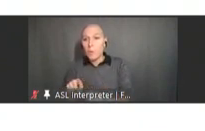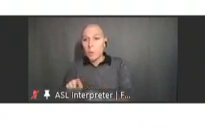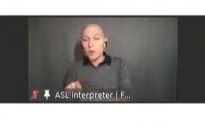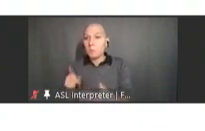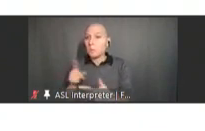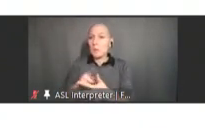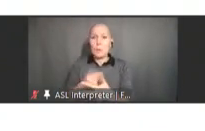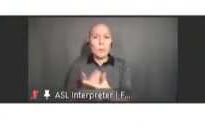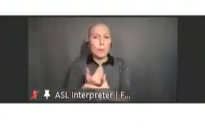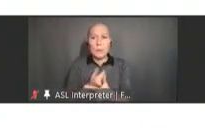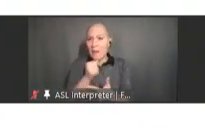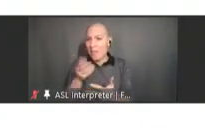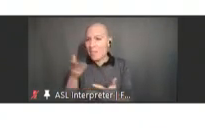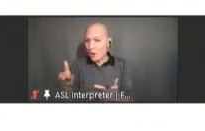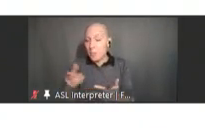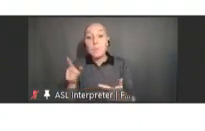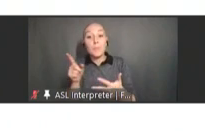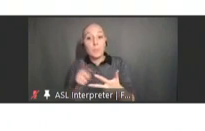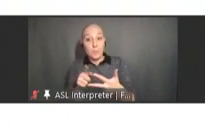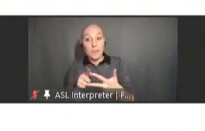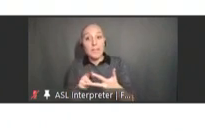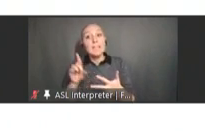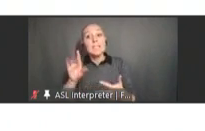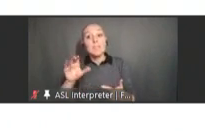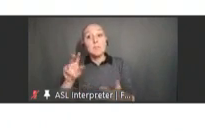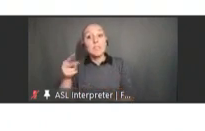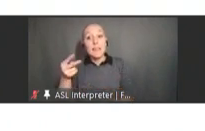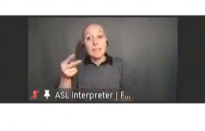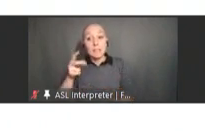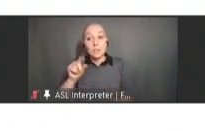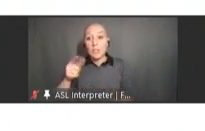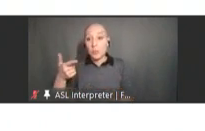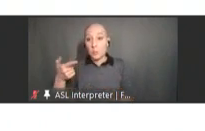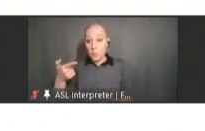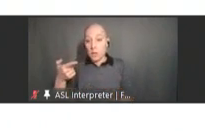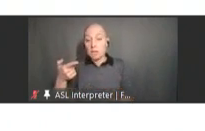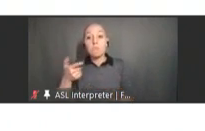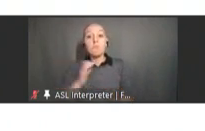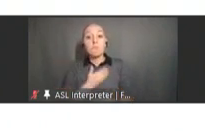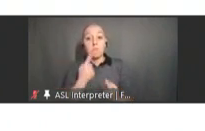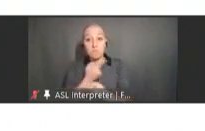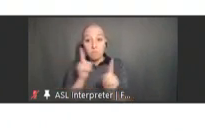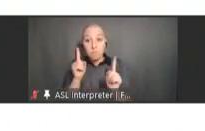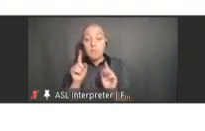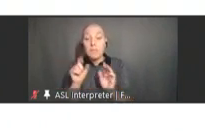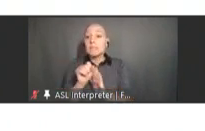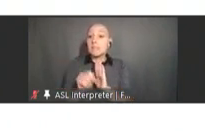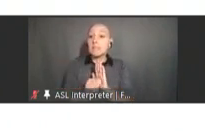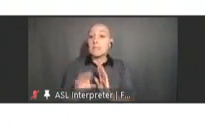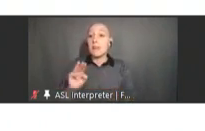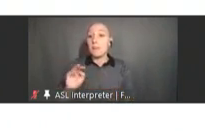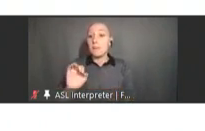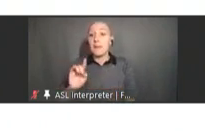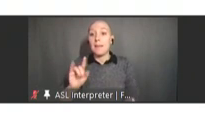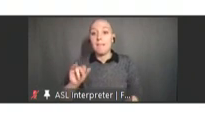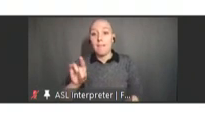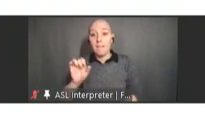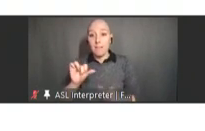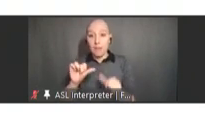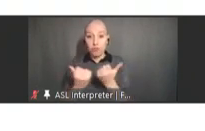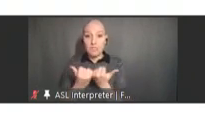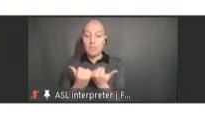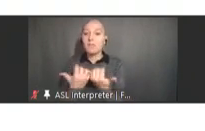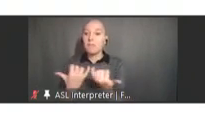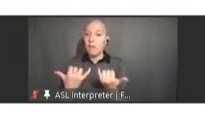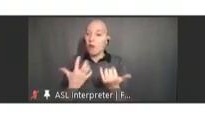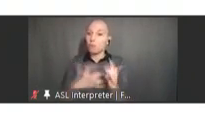on December 2nd, 2021, we announced that state Medicaid agencies are now